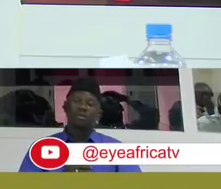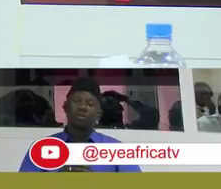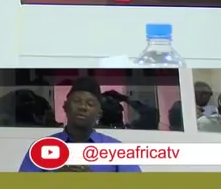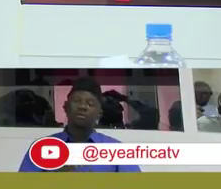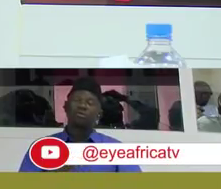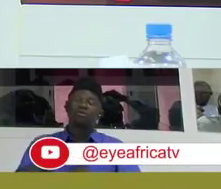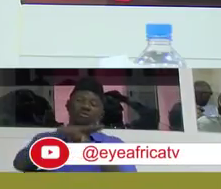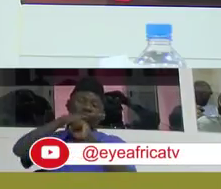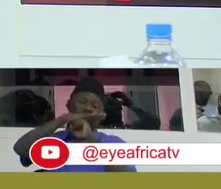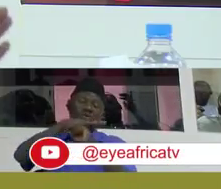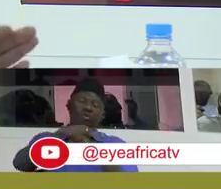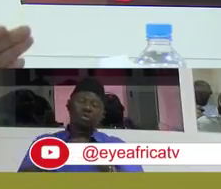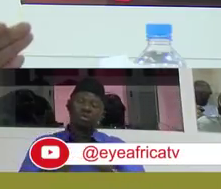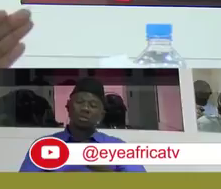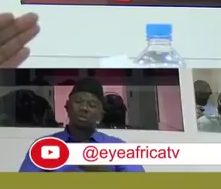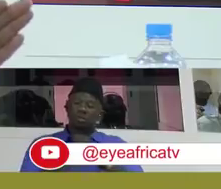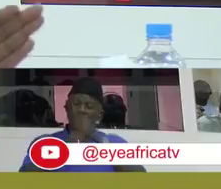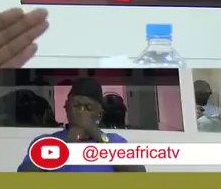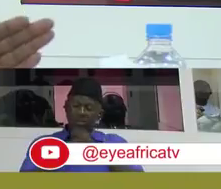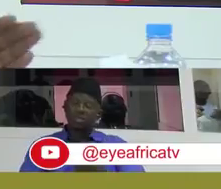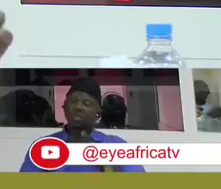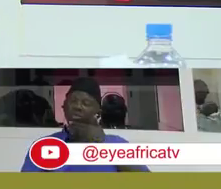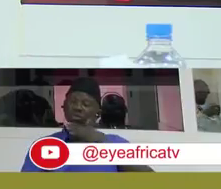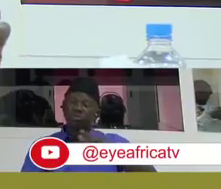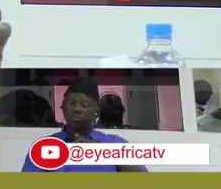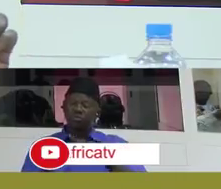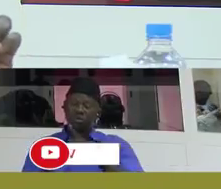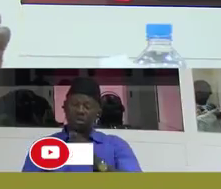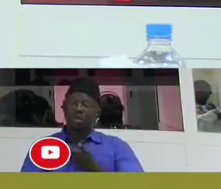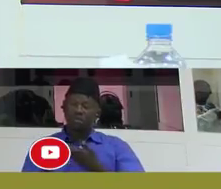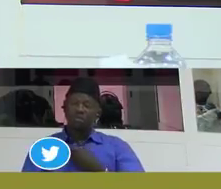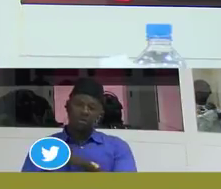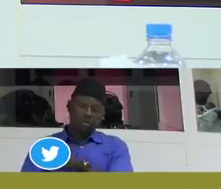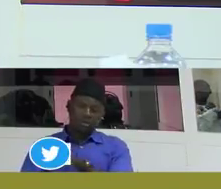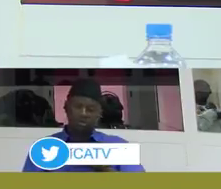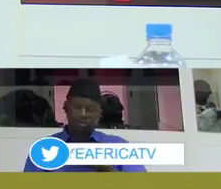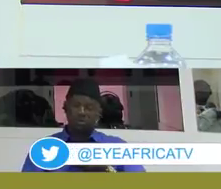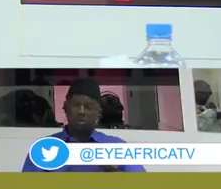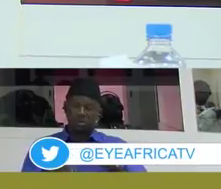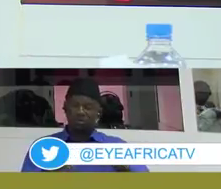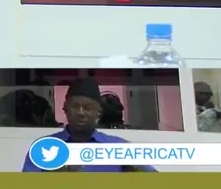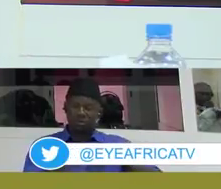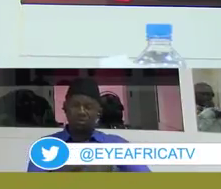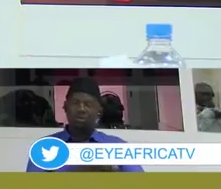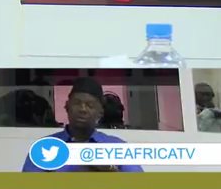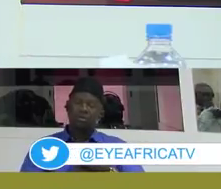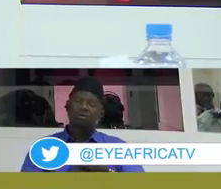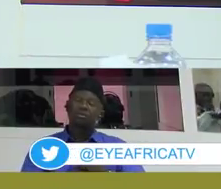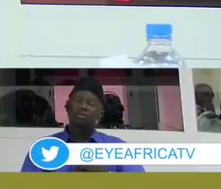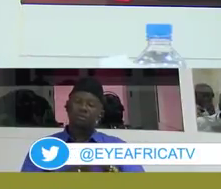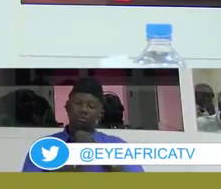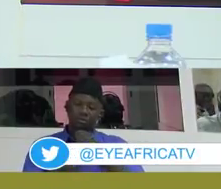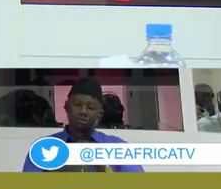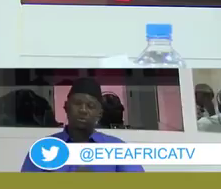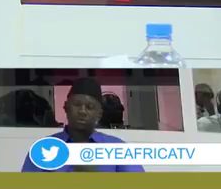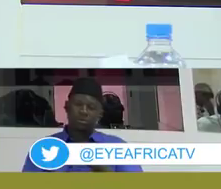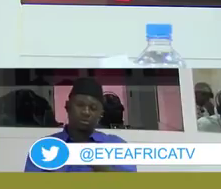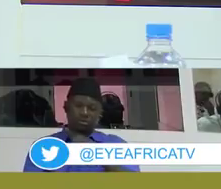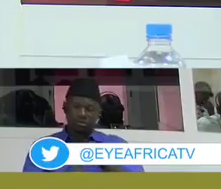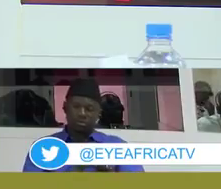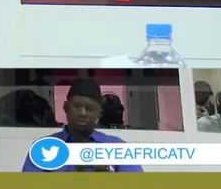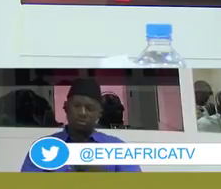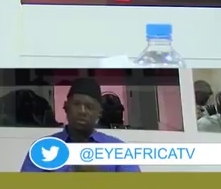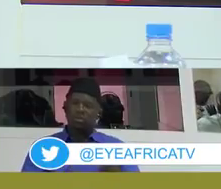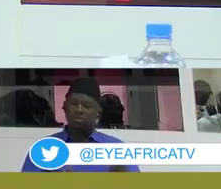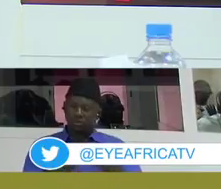supported the Christian youths who had their activity inside the church. And together, they called